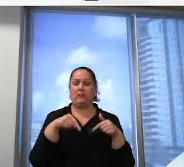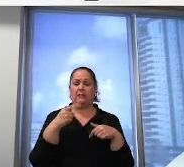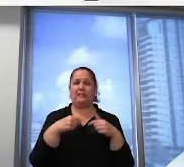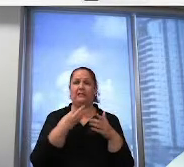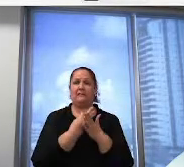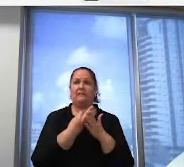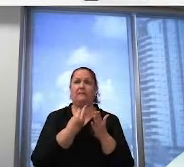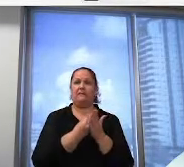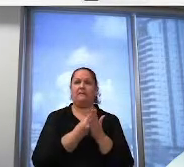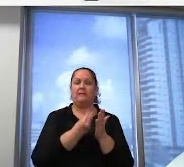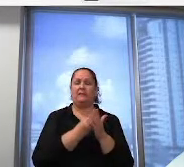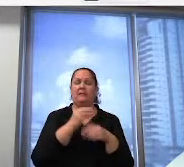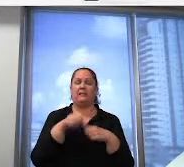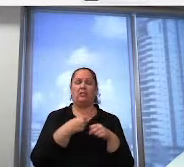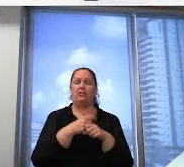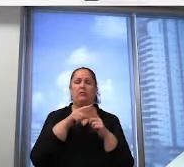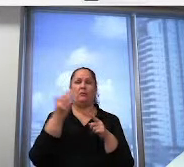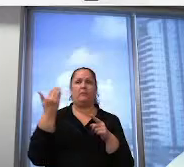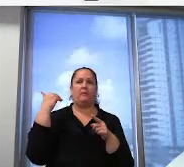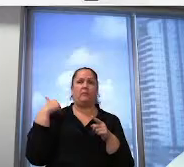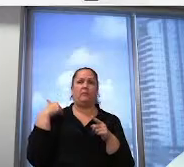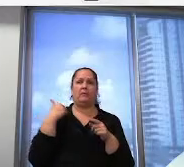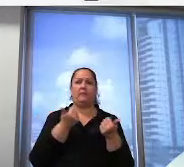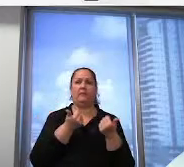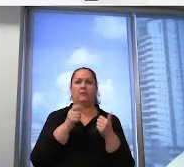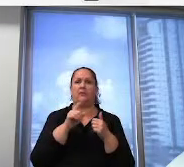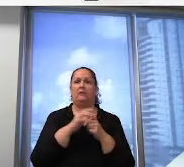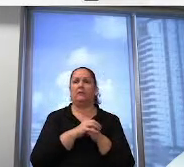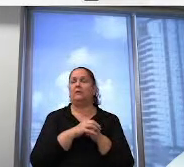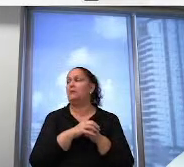during this current fiscal year or previous?